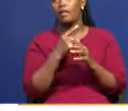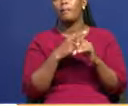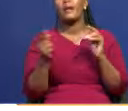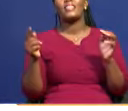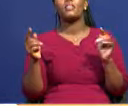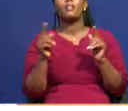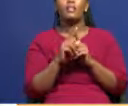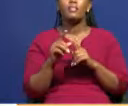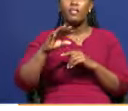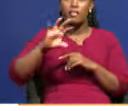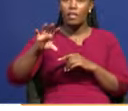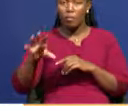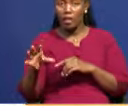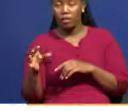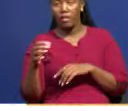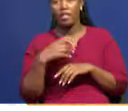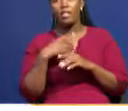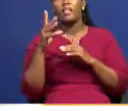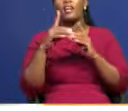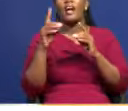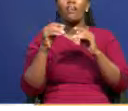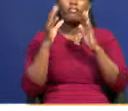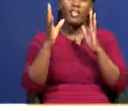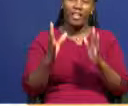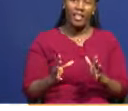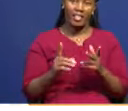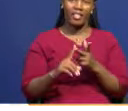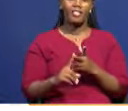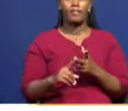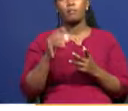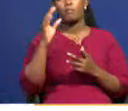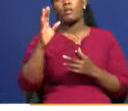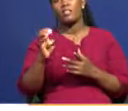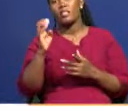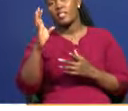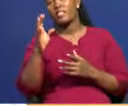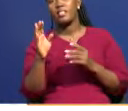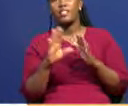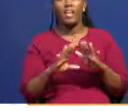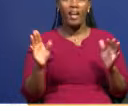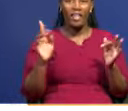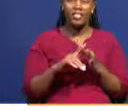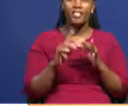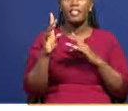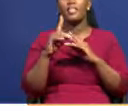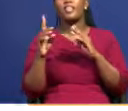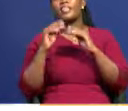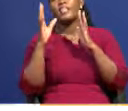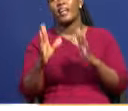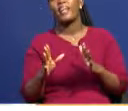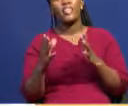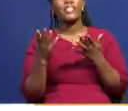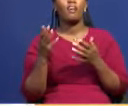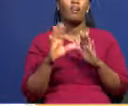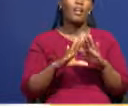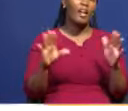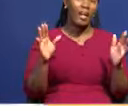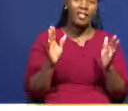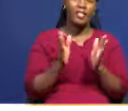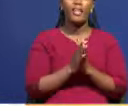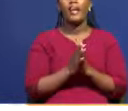we have directors and CC lands, director lands, and we have chief officer lands at